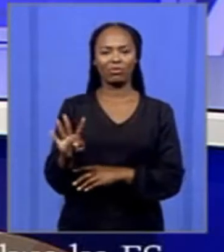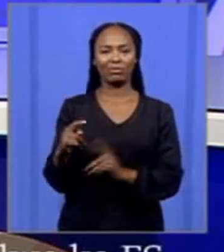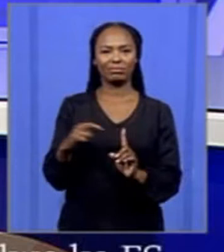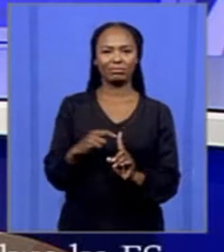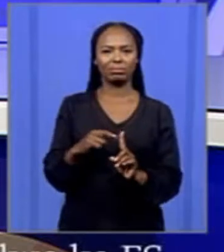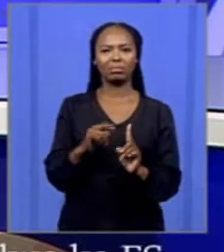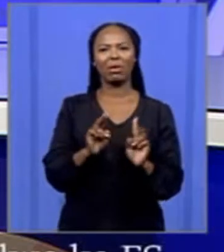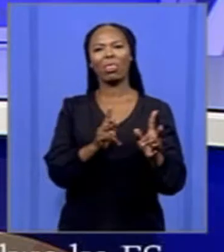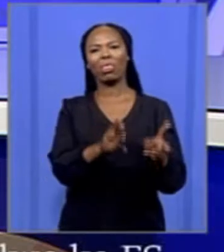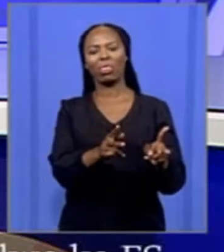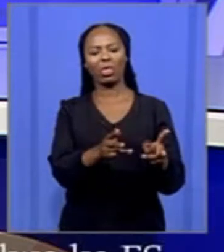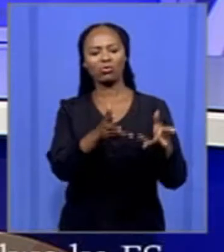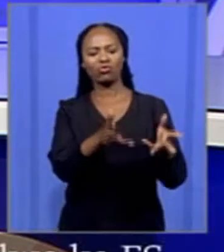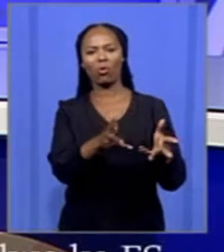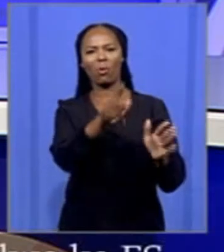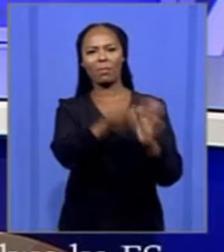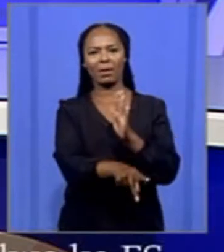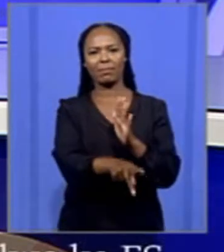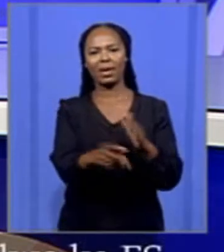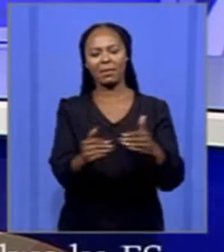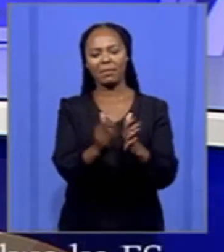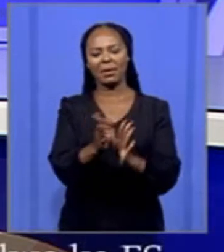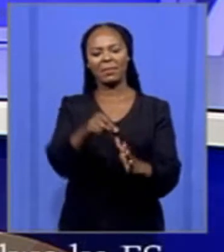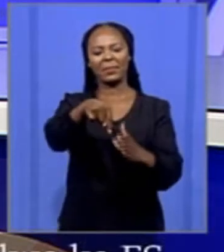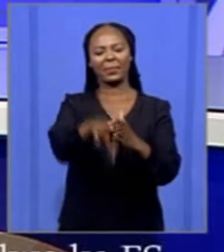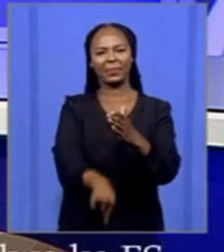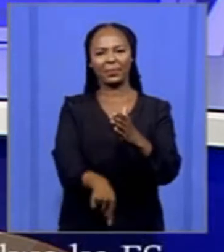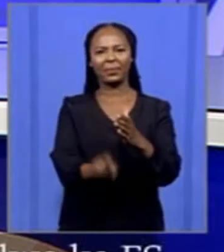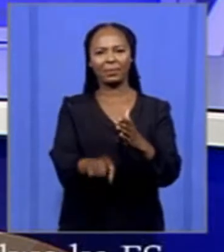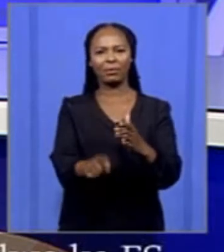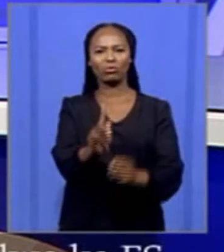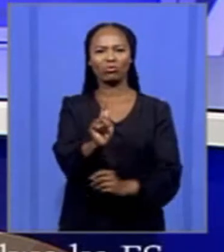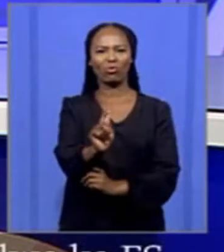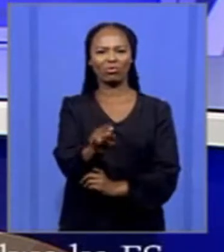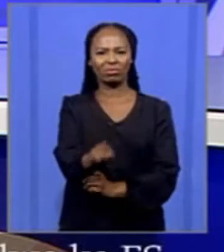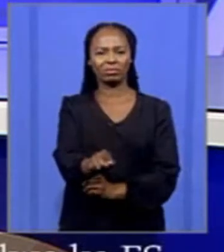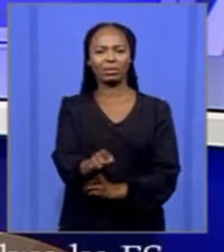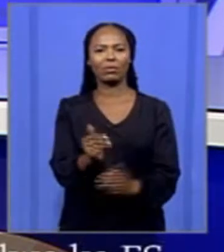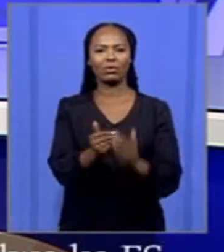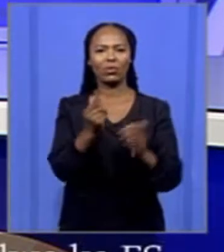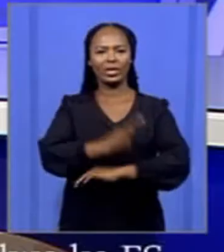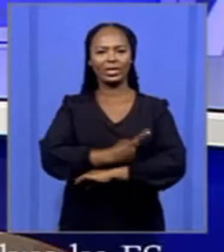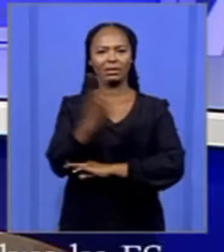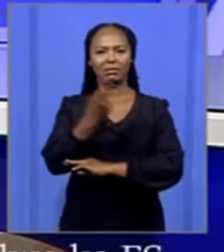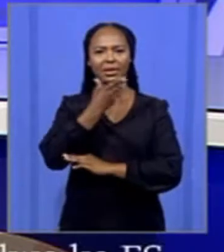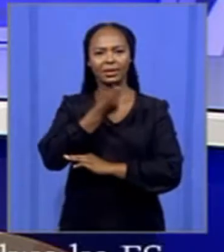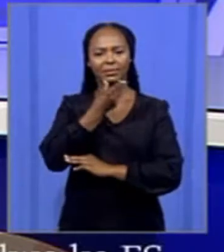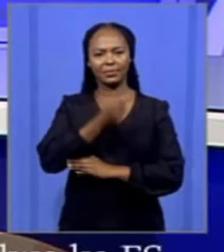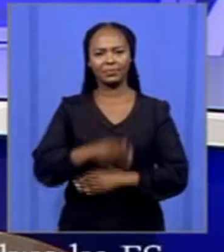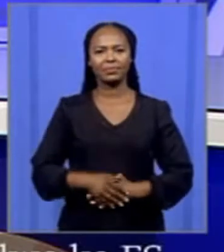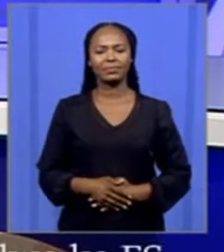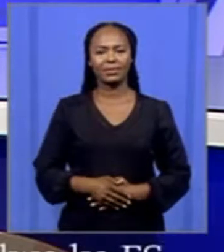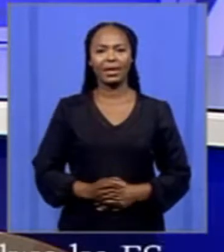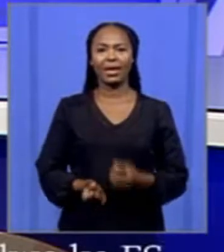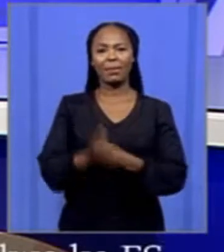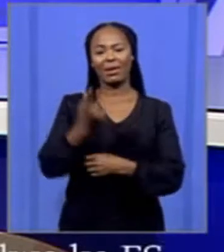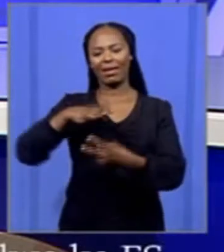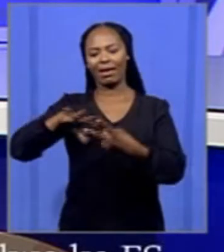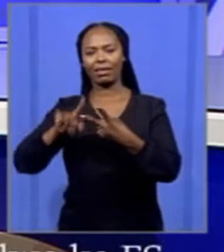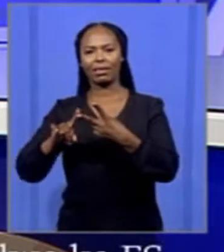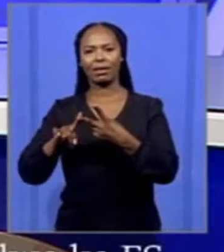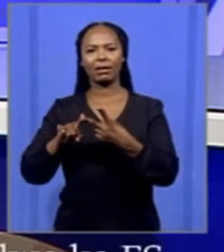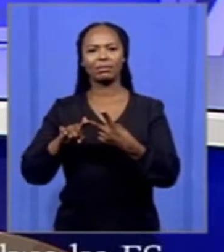a hlokofetše ka ntlwaneng ya boithomelo ya Molete letšatši pele ga Keresemose. Tiragalong ye nngwe